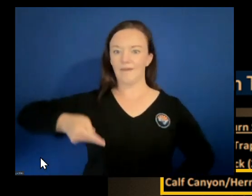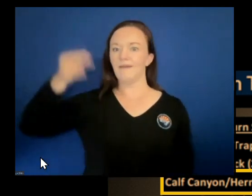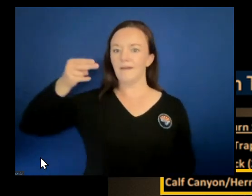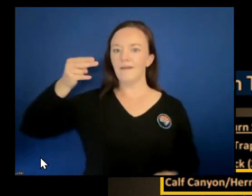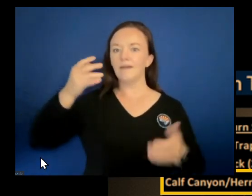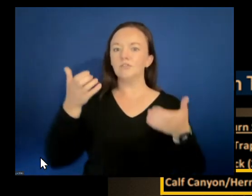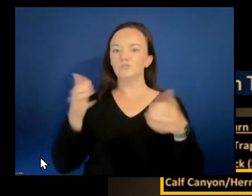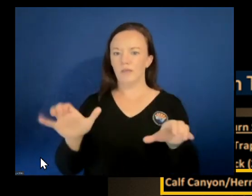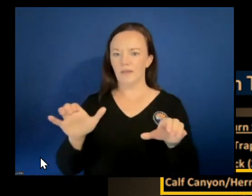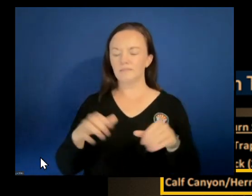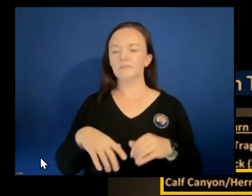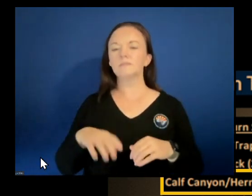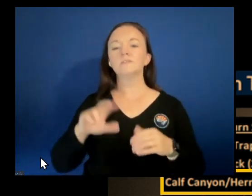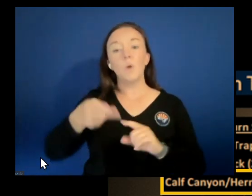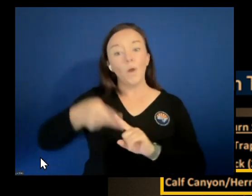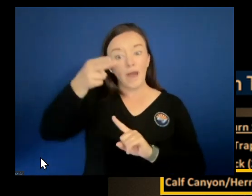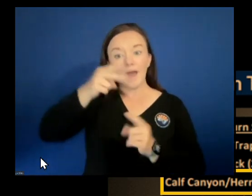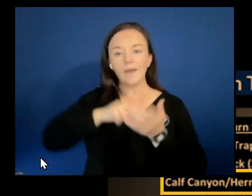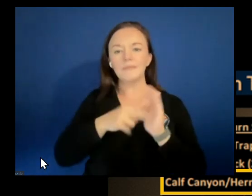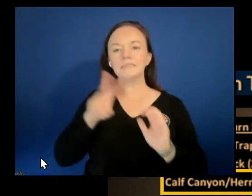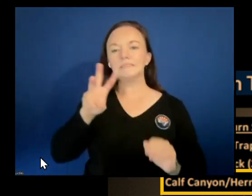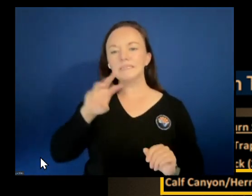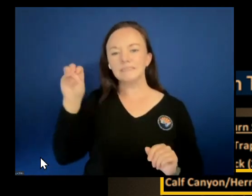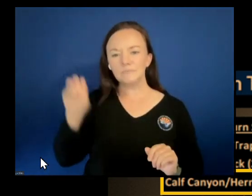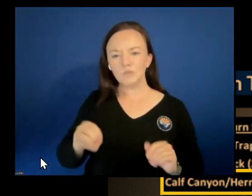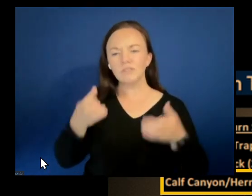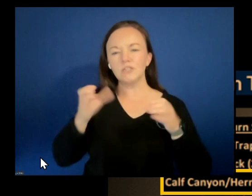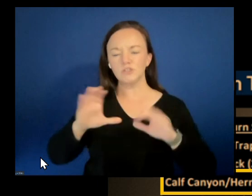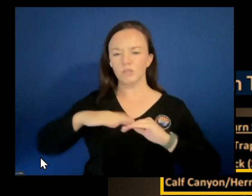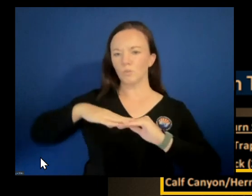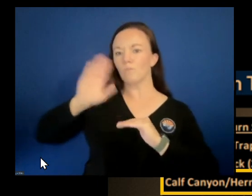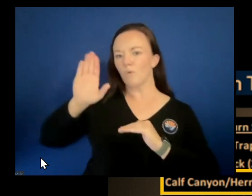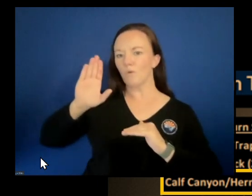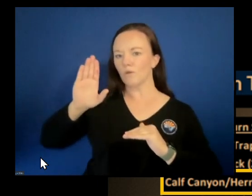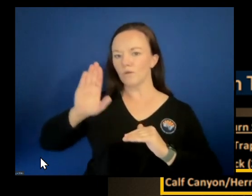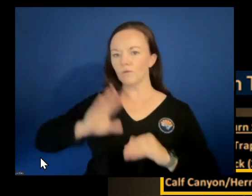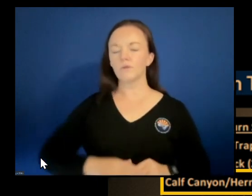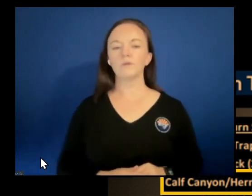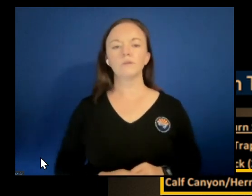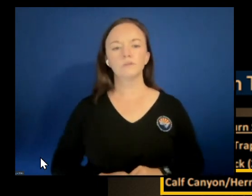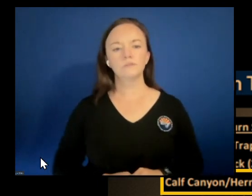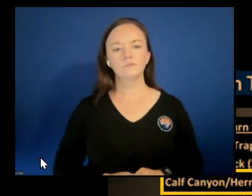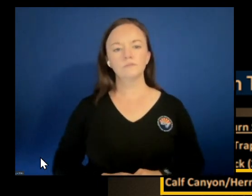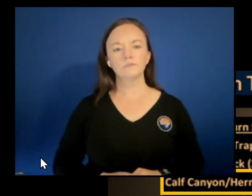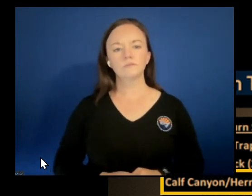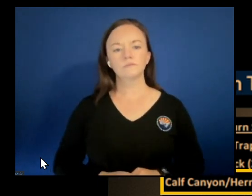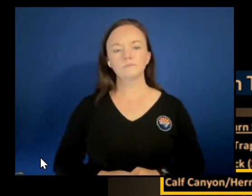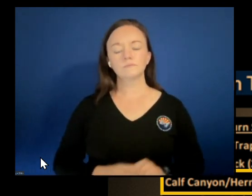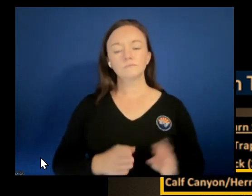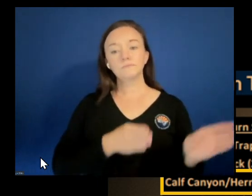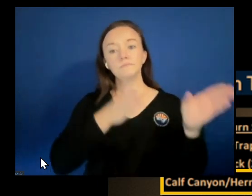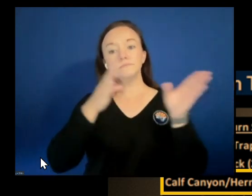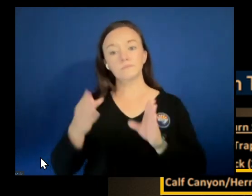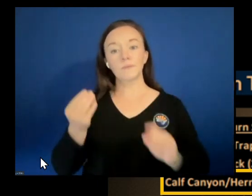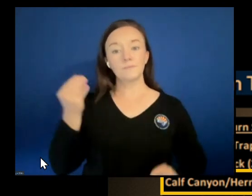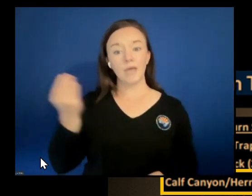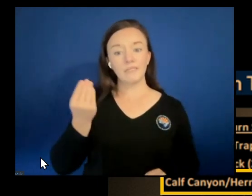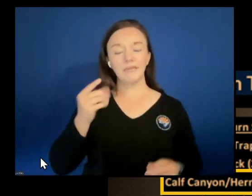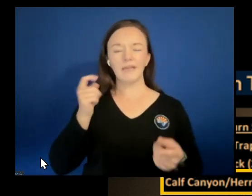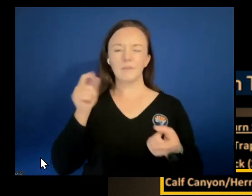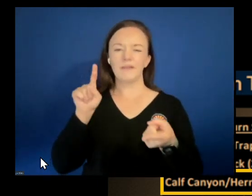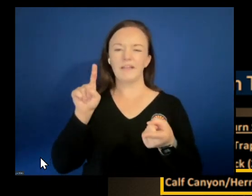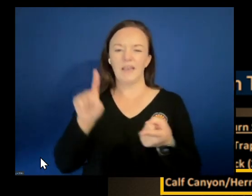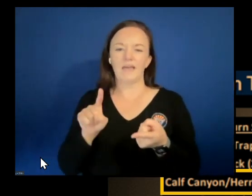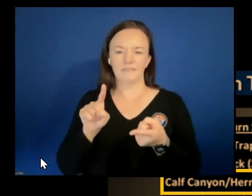basically 60% or greater. Like I had mentioned, we kind of dropped that chance a little bit on Monday down to